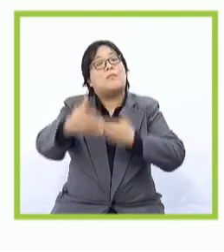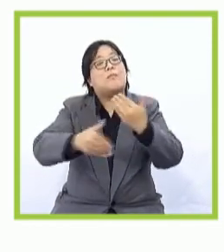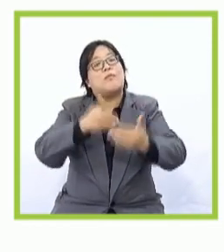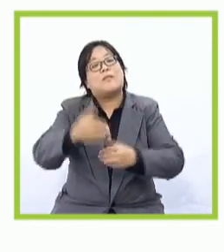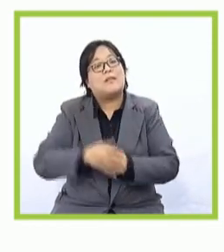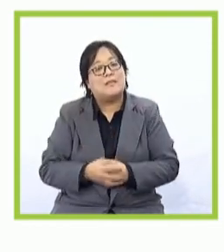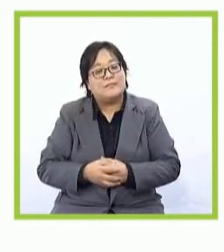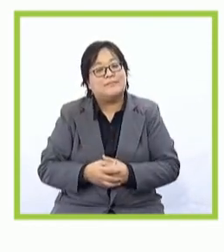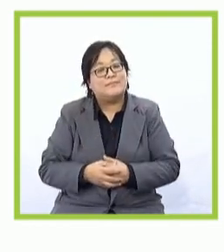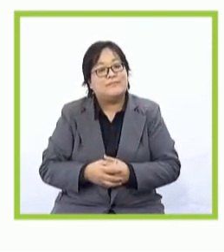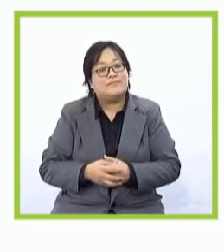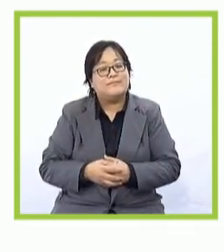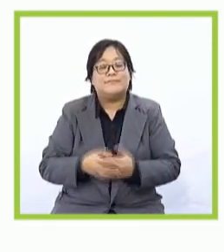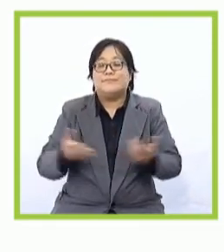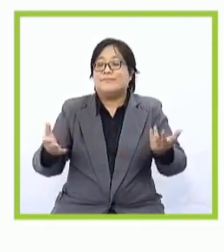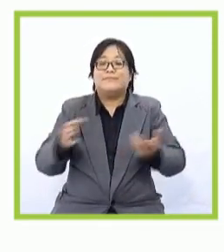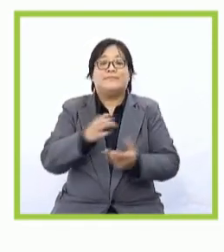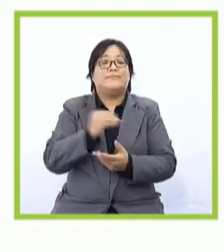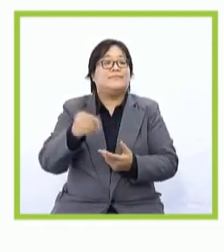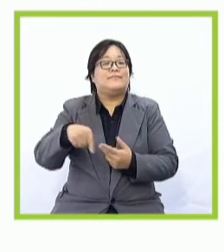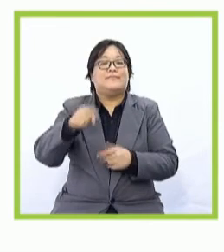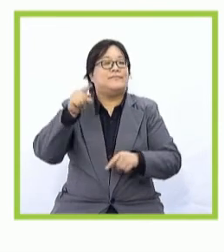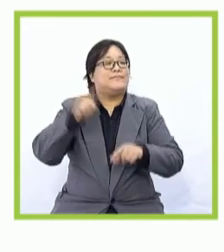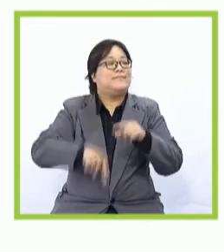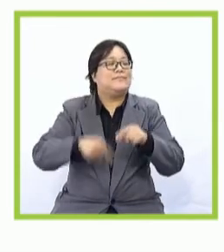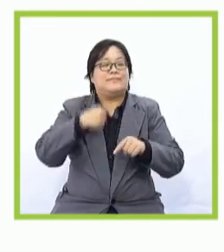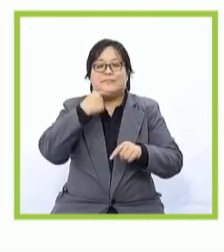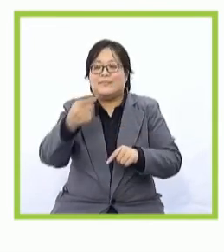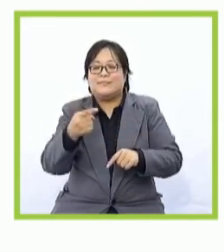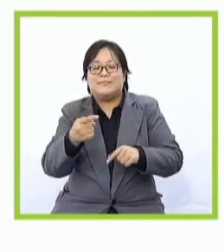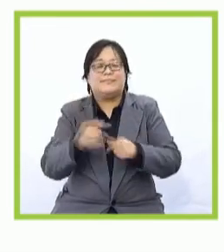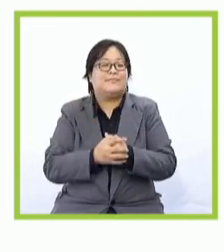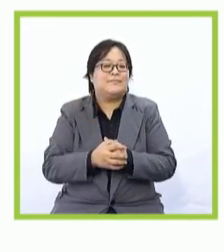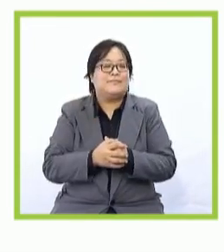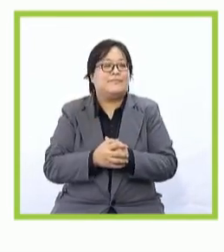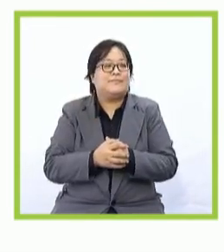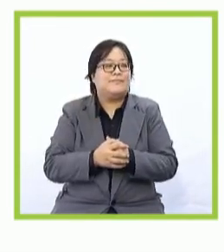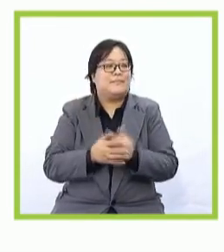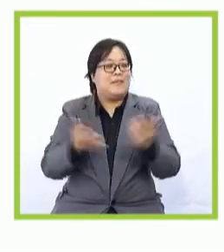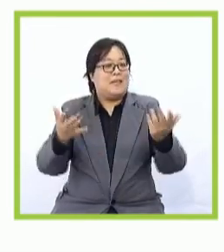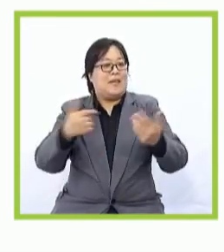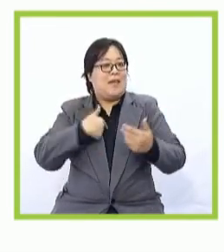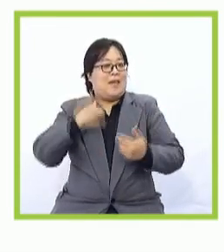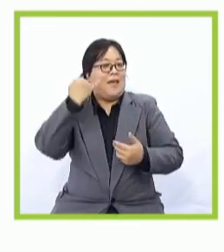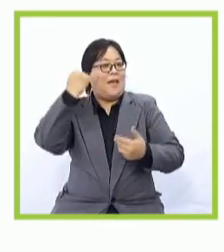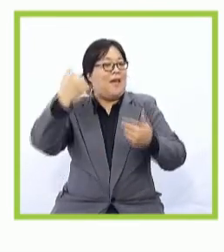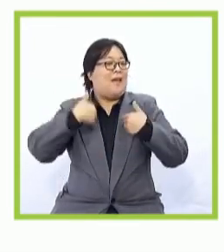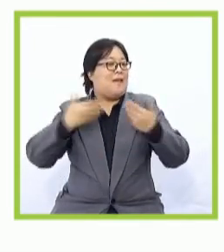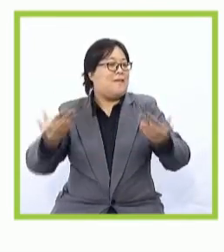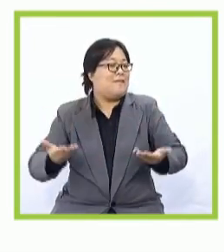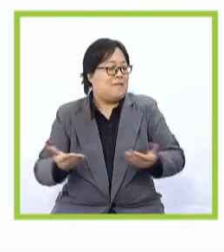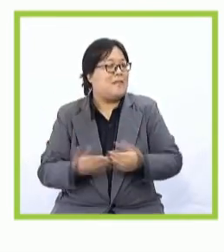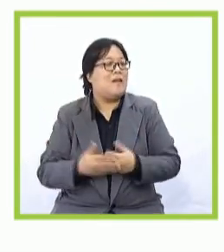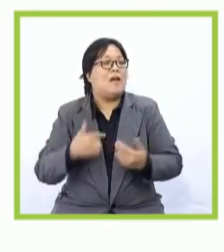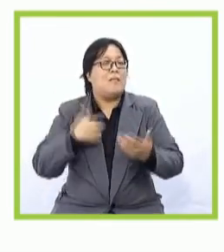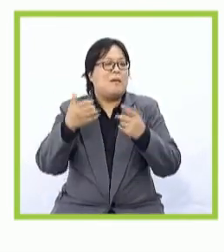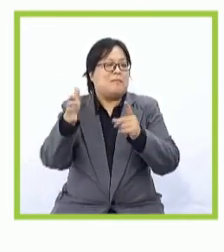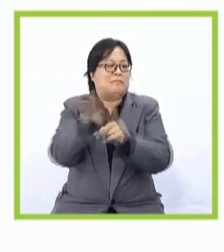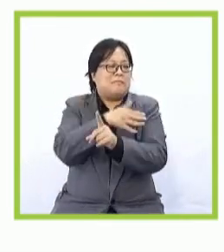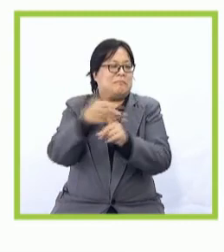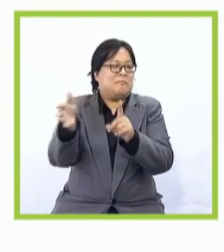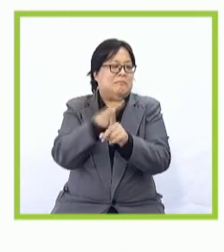them. And so you can't just say to people, I've got this idea, I want to persuade